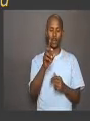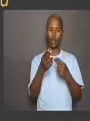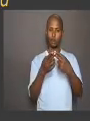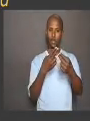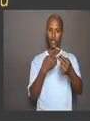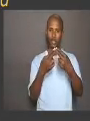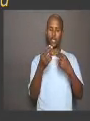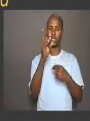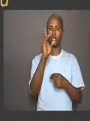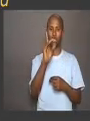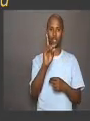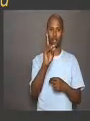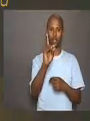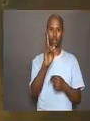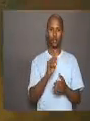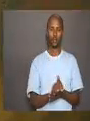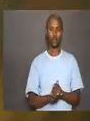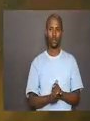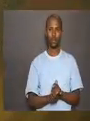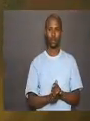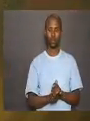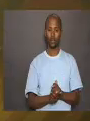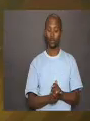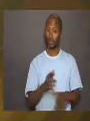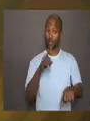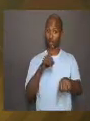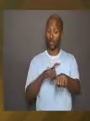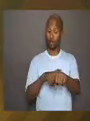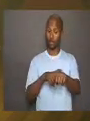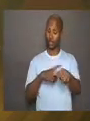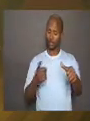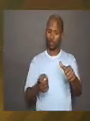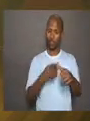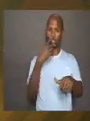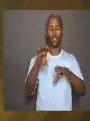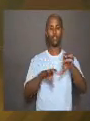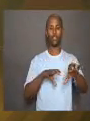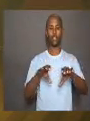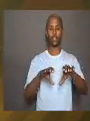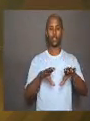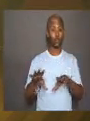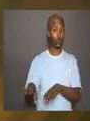times D. It is time for our first activity, students.